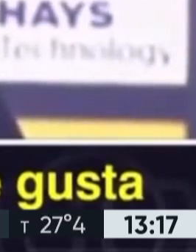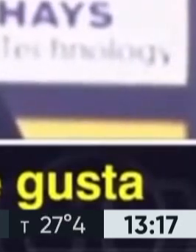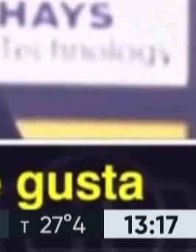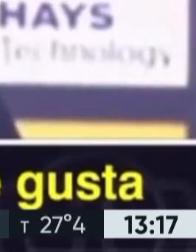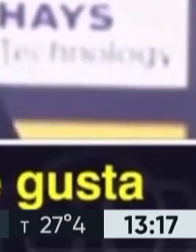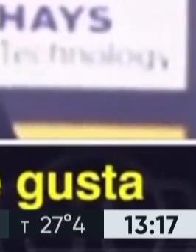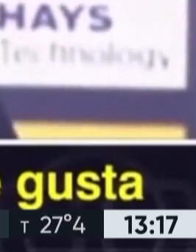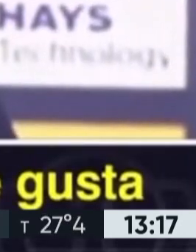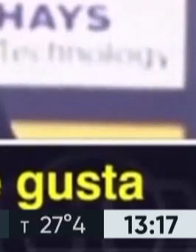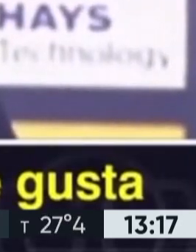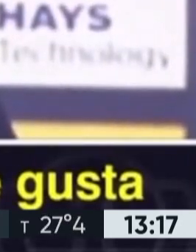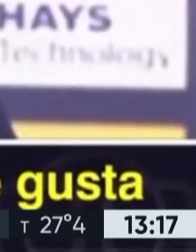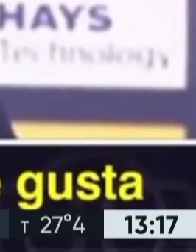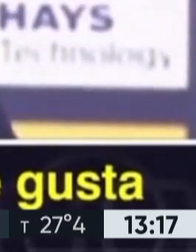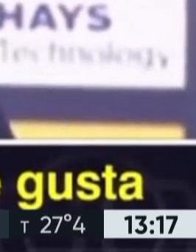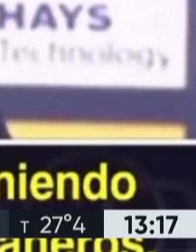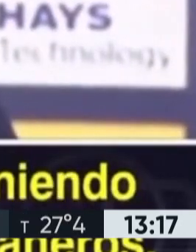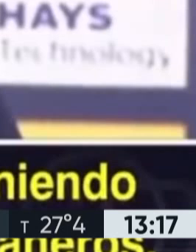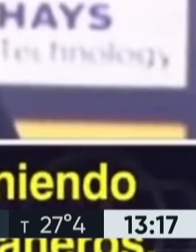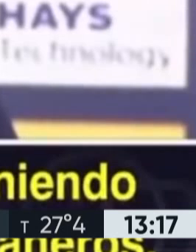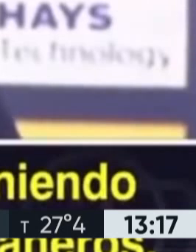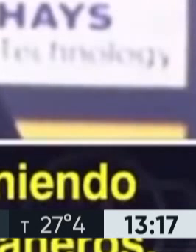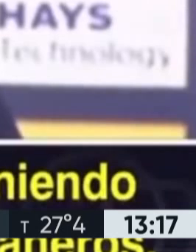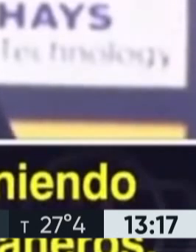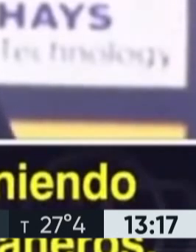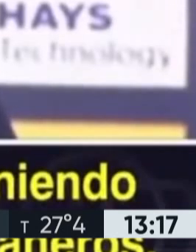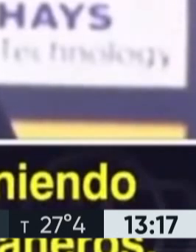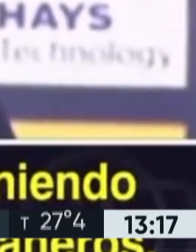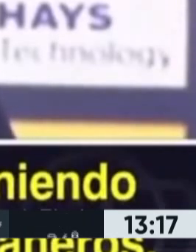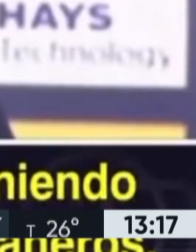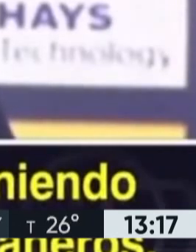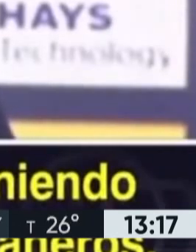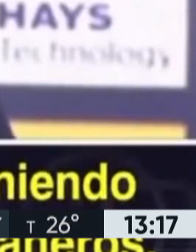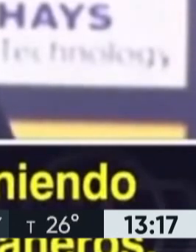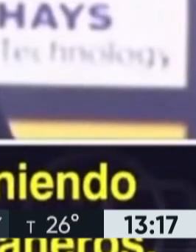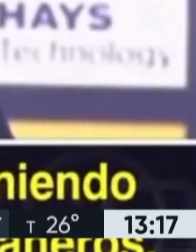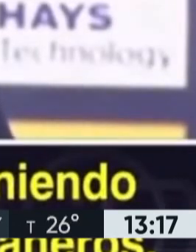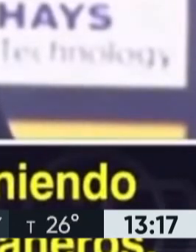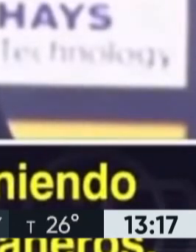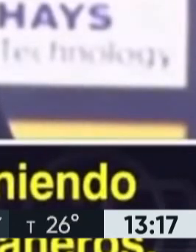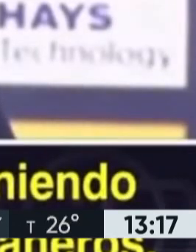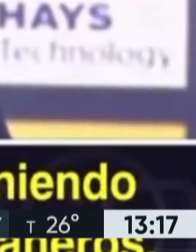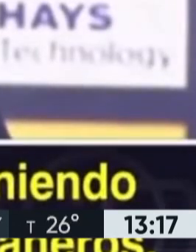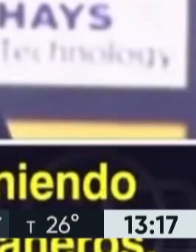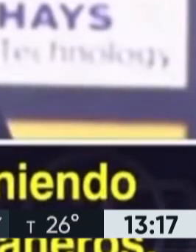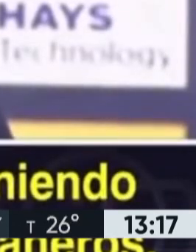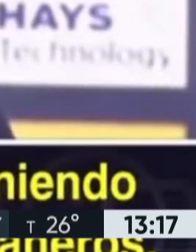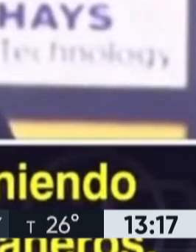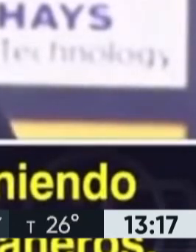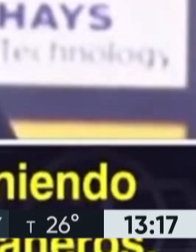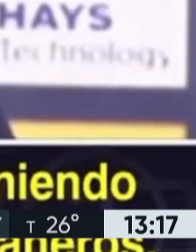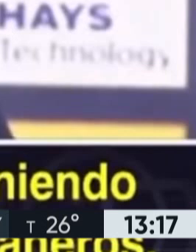several positions, and he, the best is to stay in River Plate. Like he developed